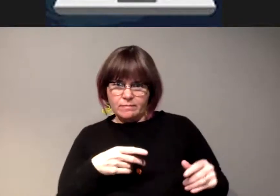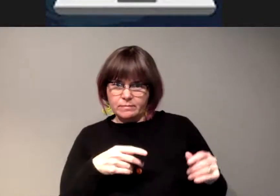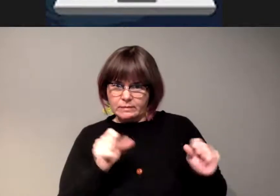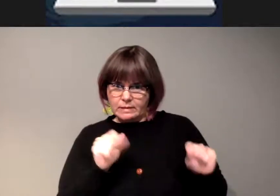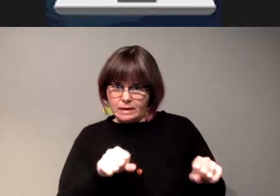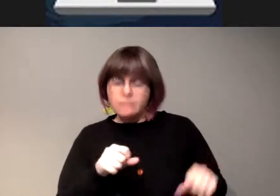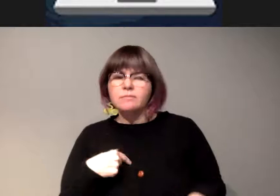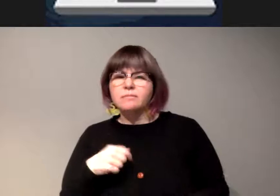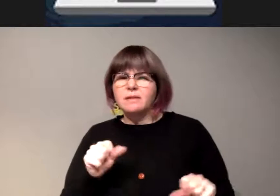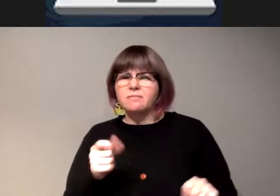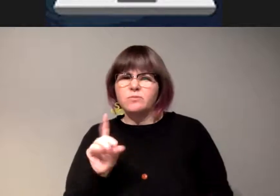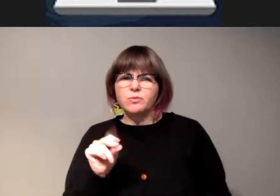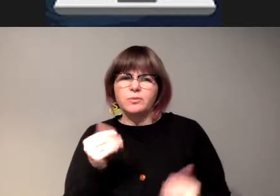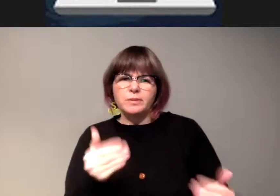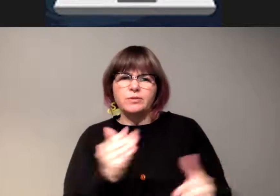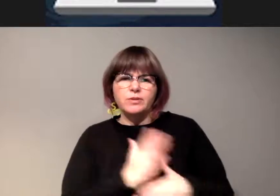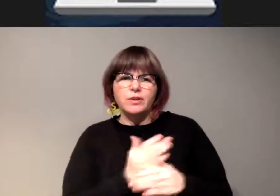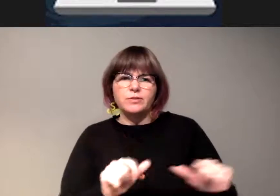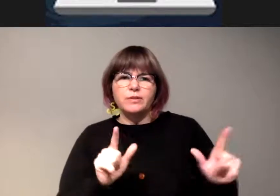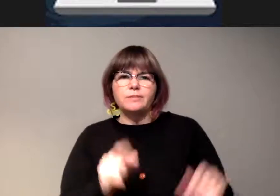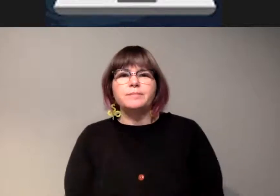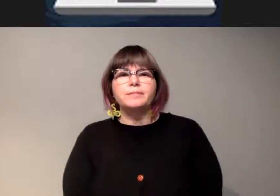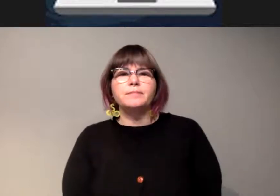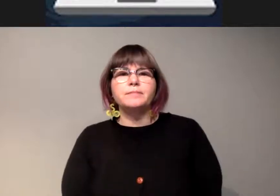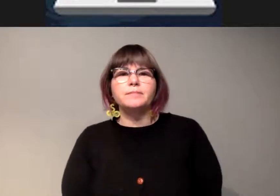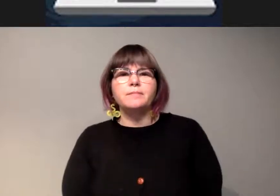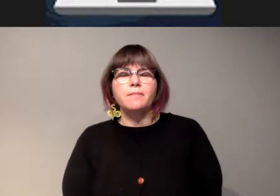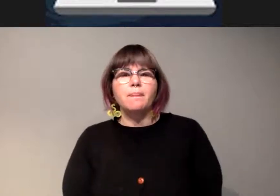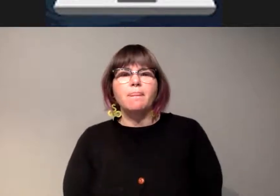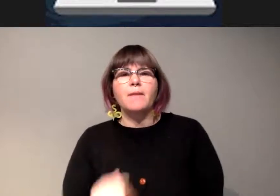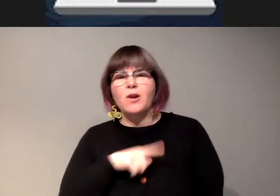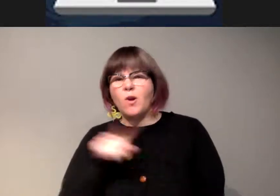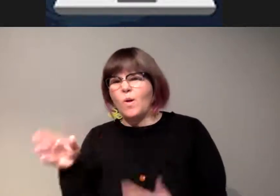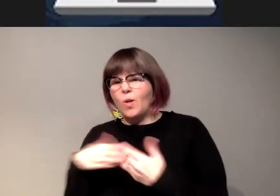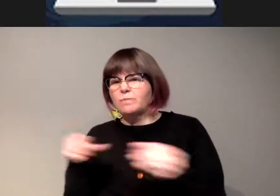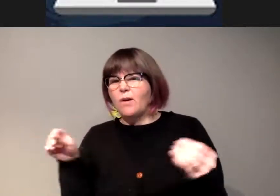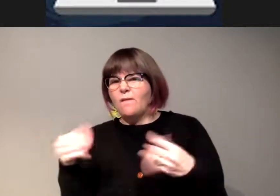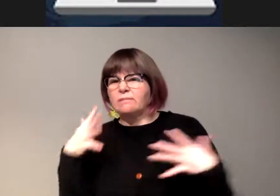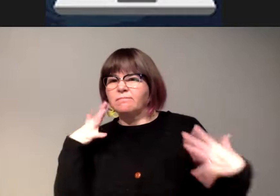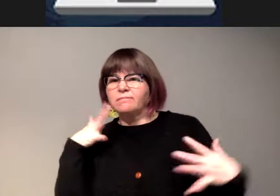do. Okay, 1 second. I'm also just going to close the door to my.